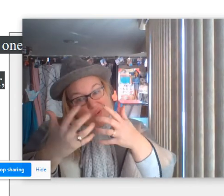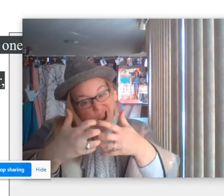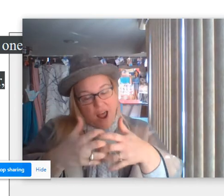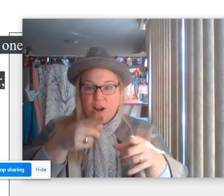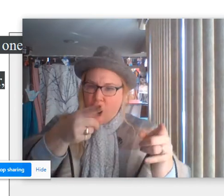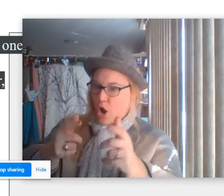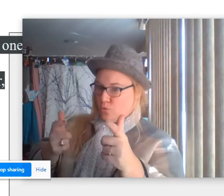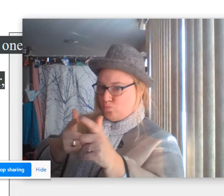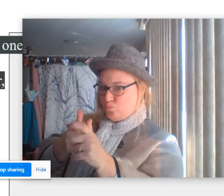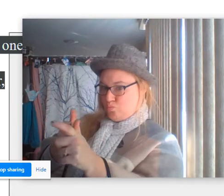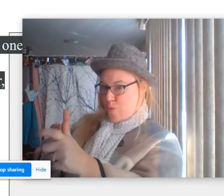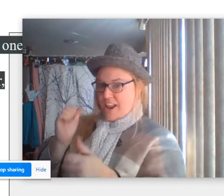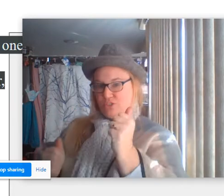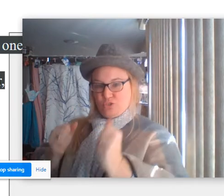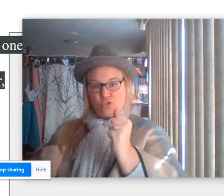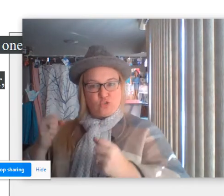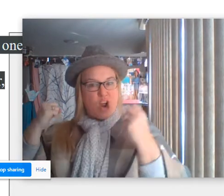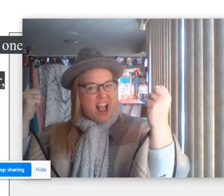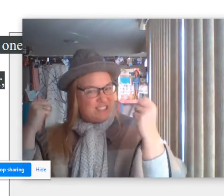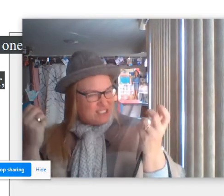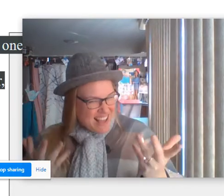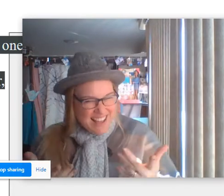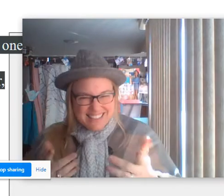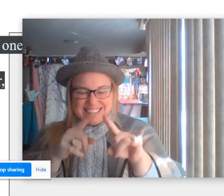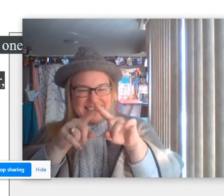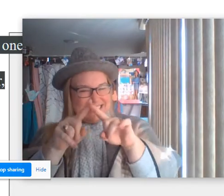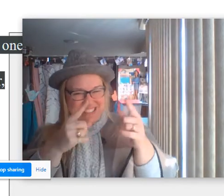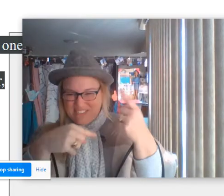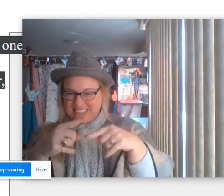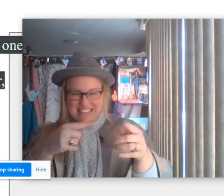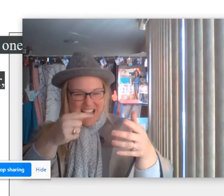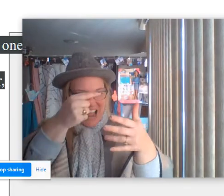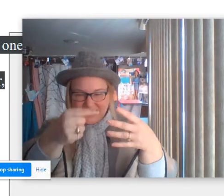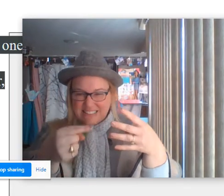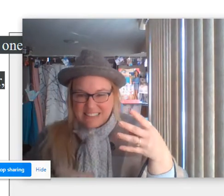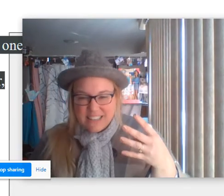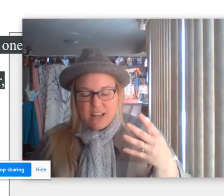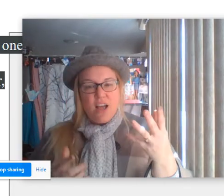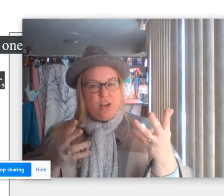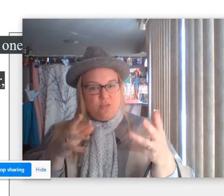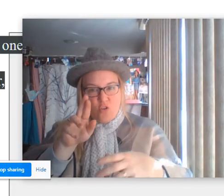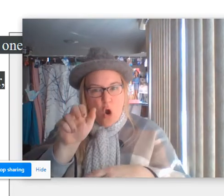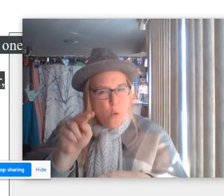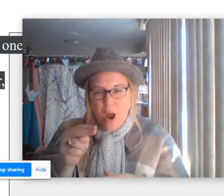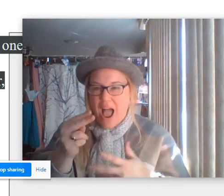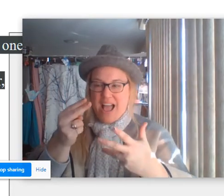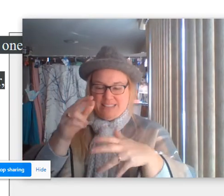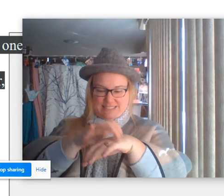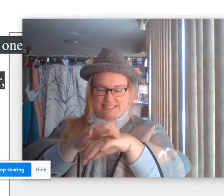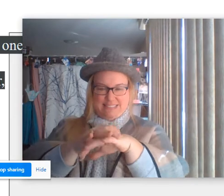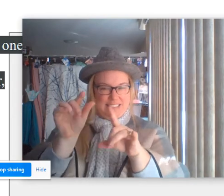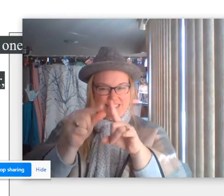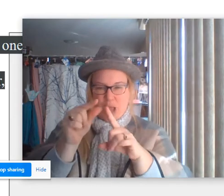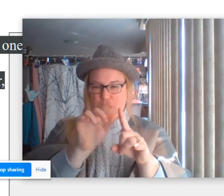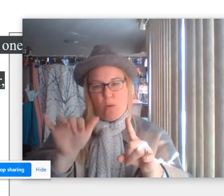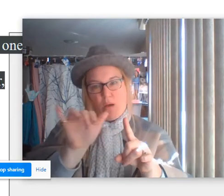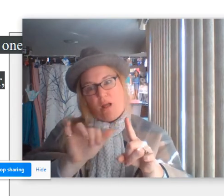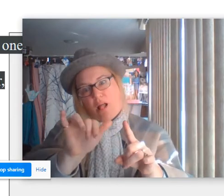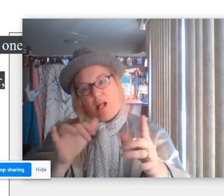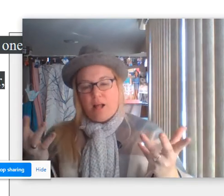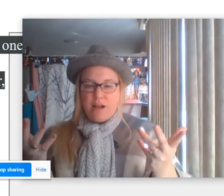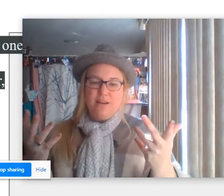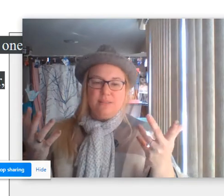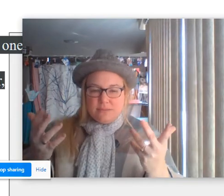and running for exercise? There are different signs for each of those. Even though we keep saying, are you